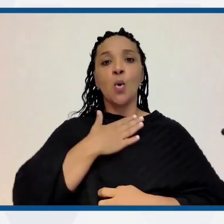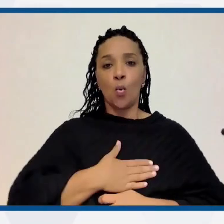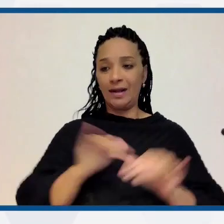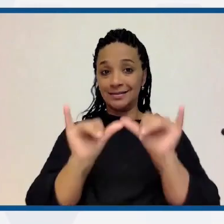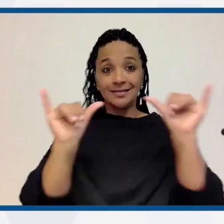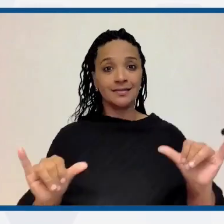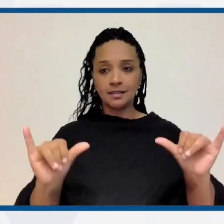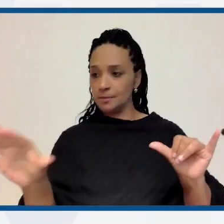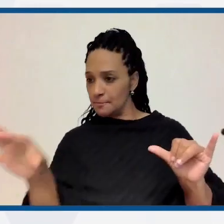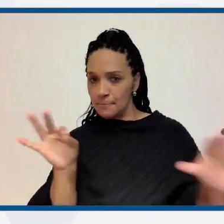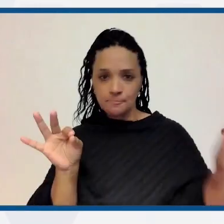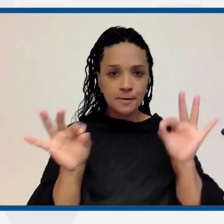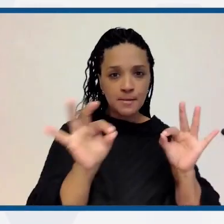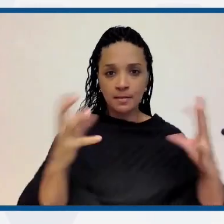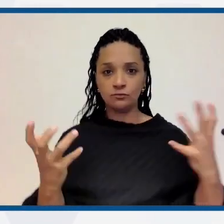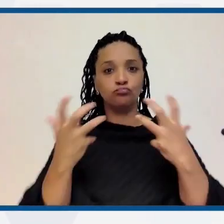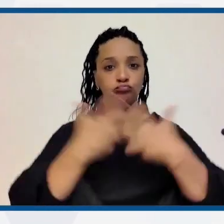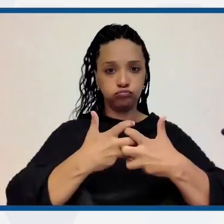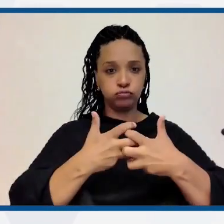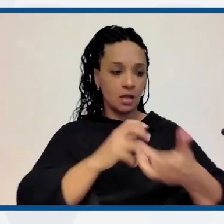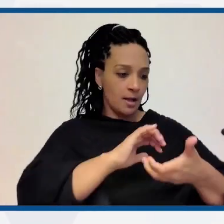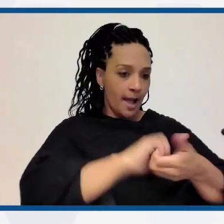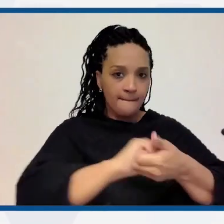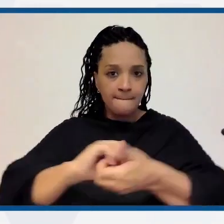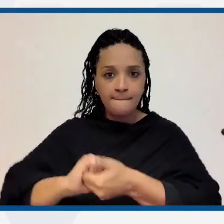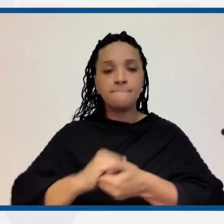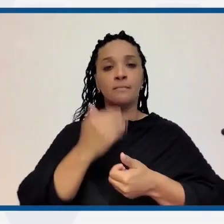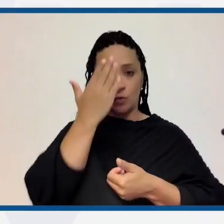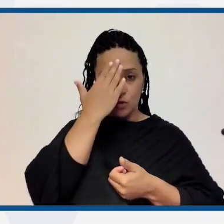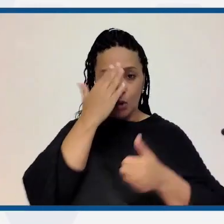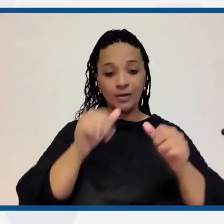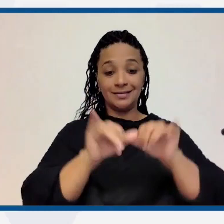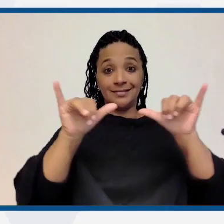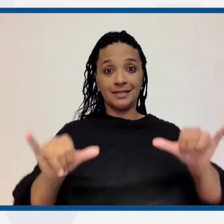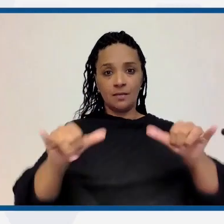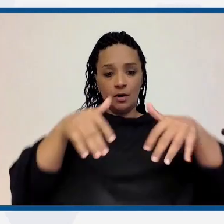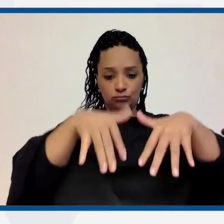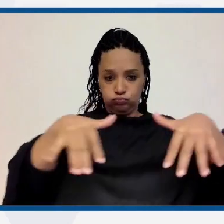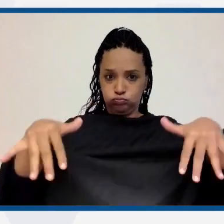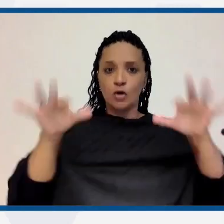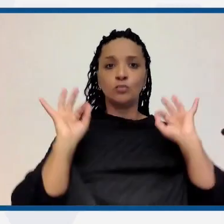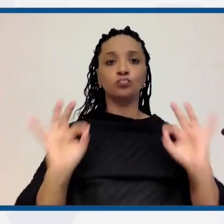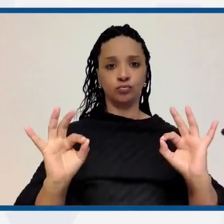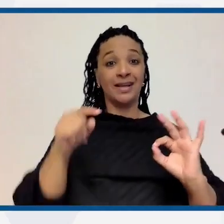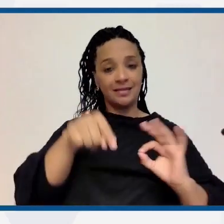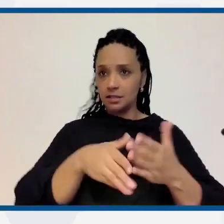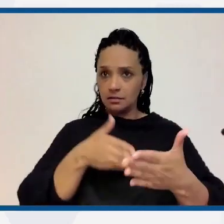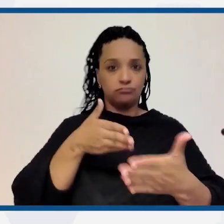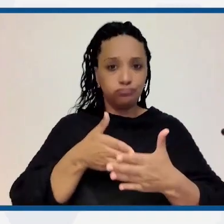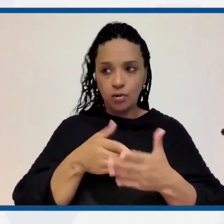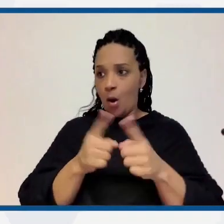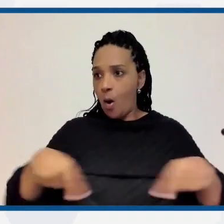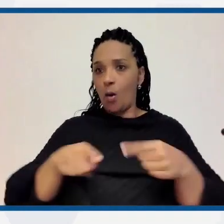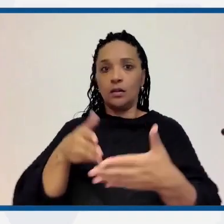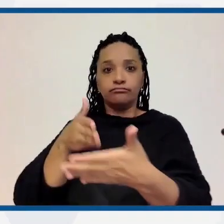different sectors together to ensure we have resilient infrastructure systems. And that continues to be a challenge for all of us. We don't have the